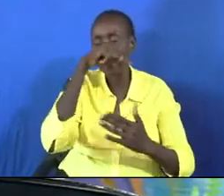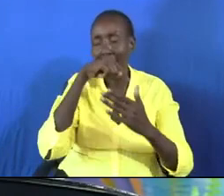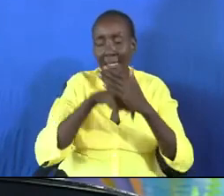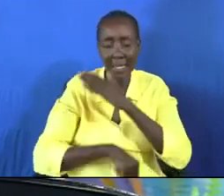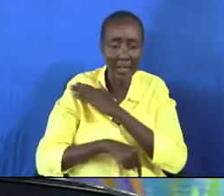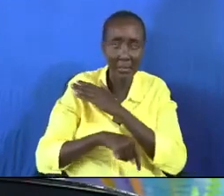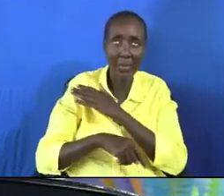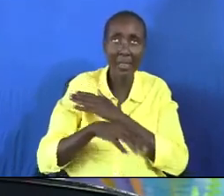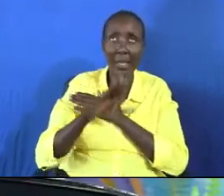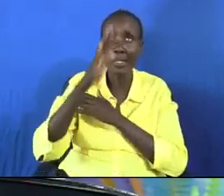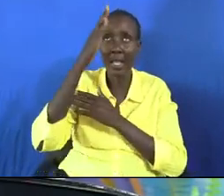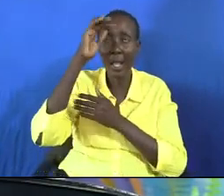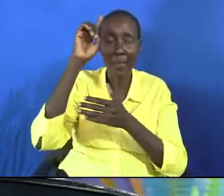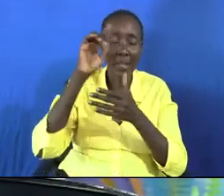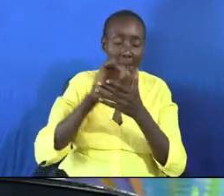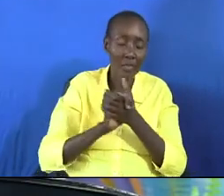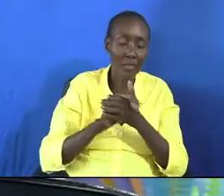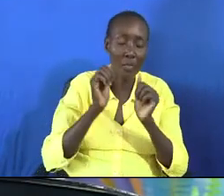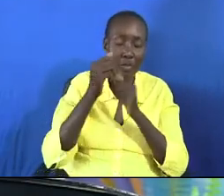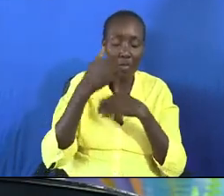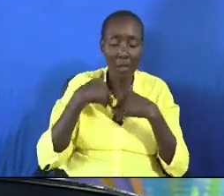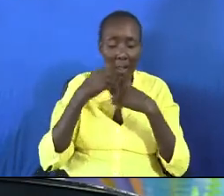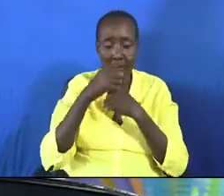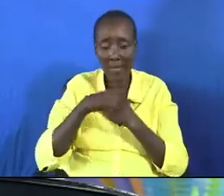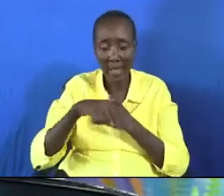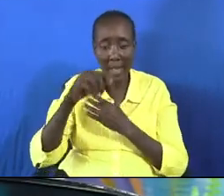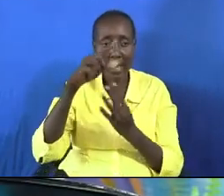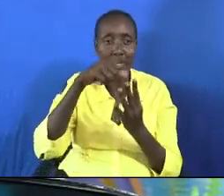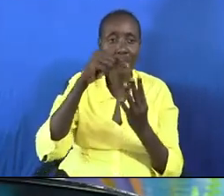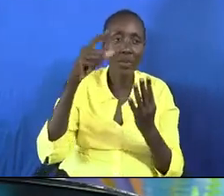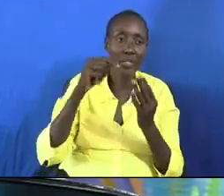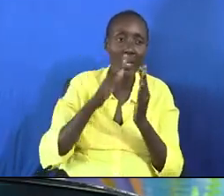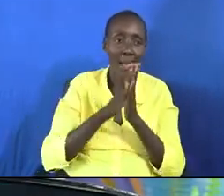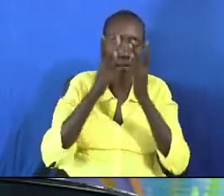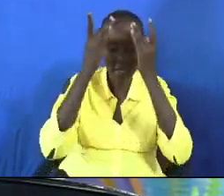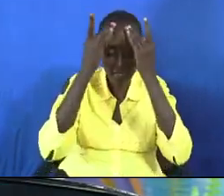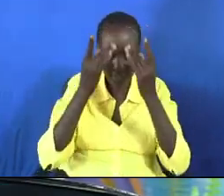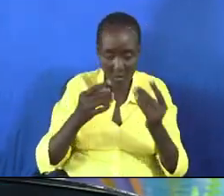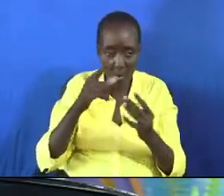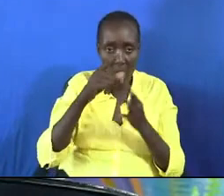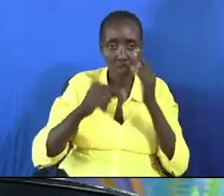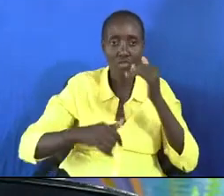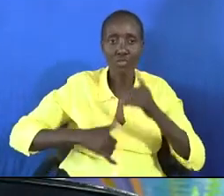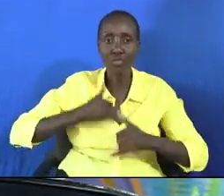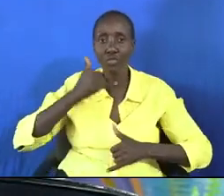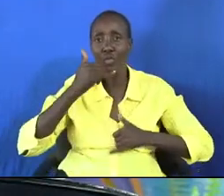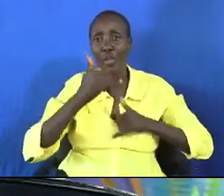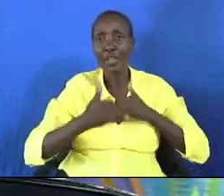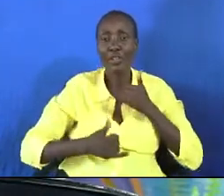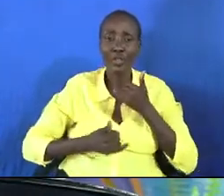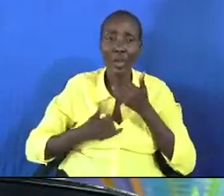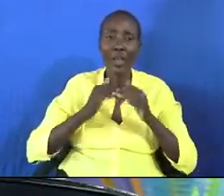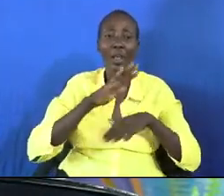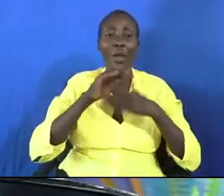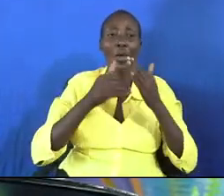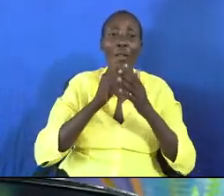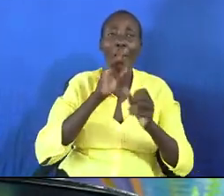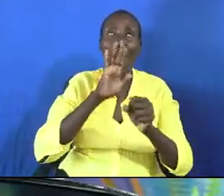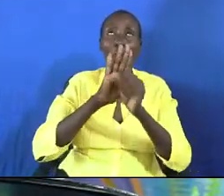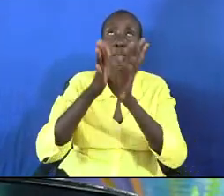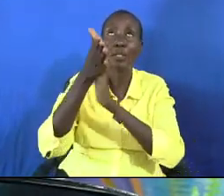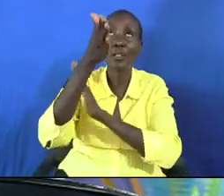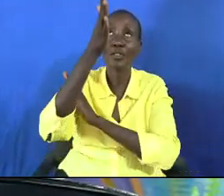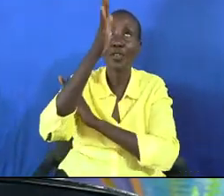he believes we can make the right choices and choose to enjoy all the promises of